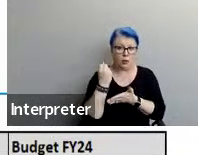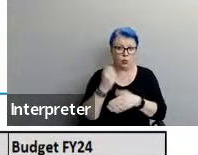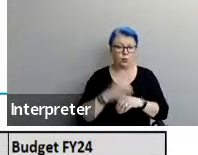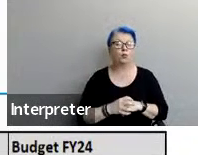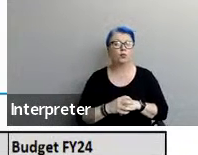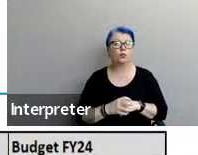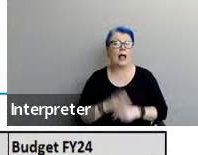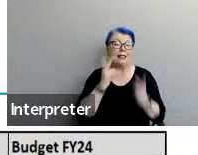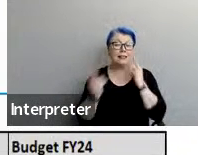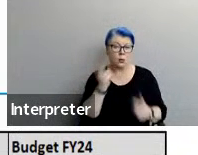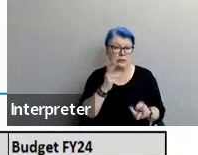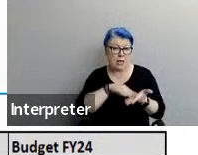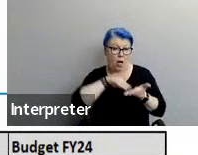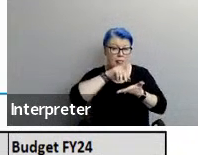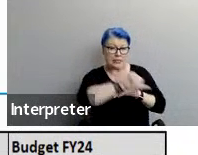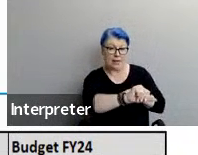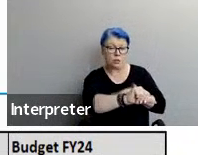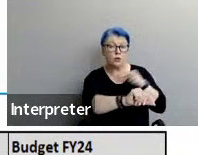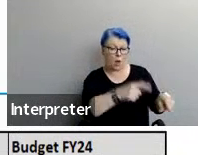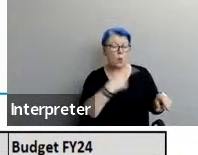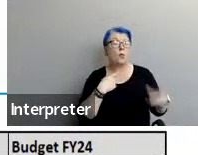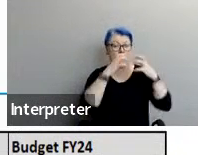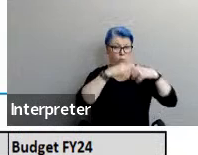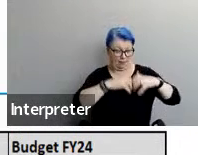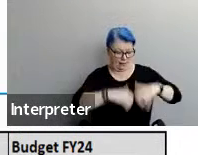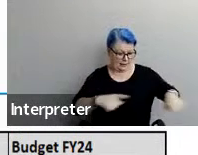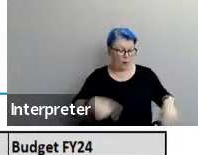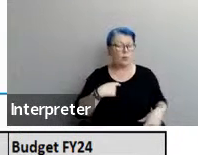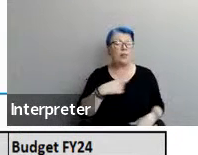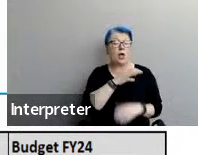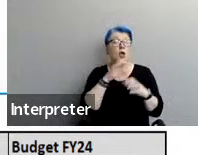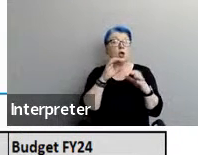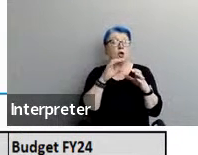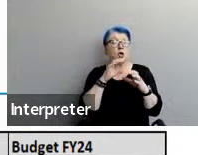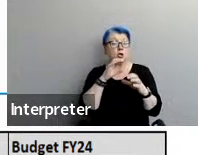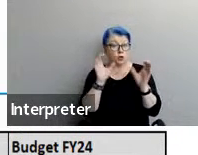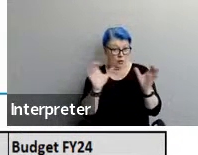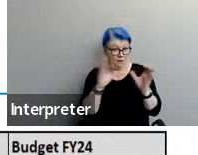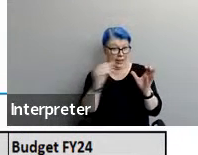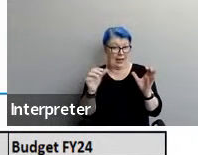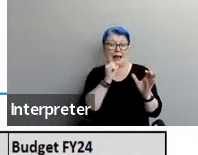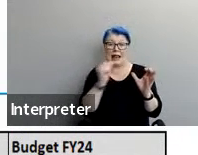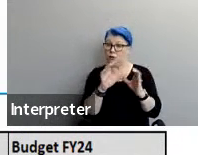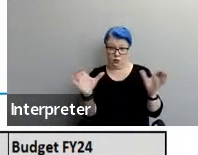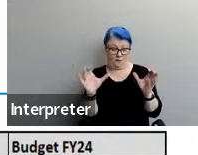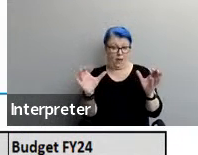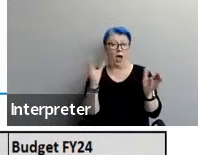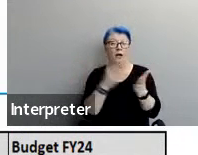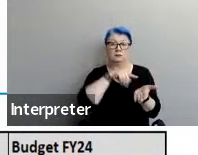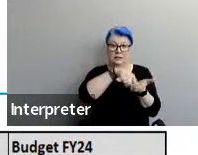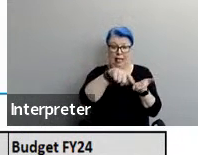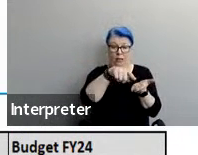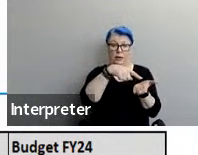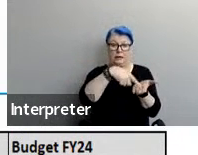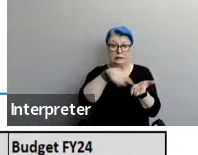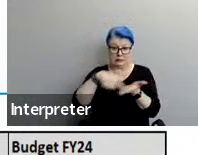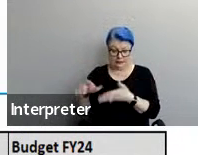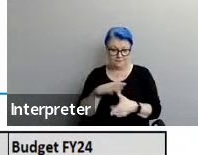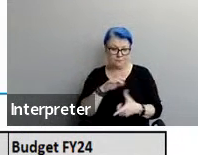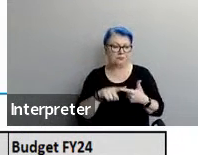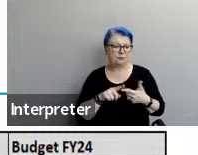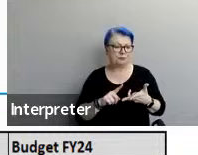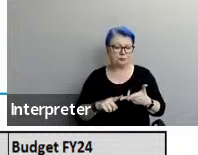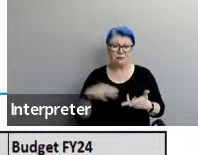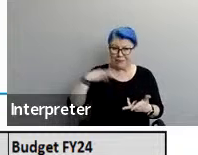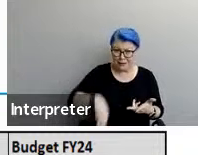And then you'll see on the expenditure side, we break that down by certified salary, non-certified salaries, benefits, purchase services,